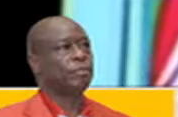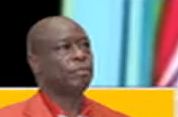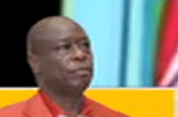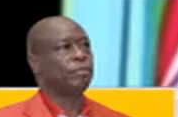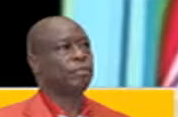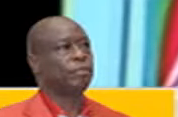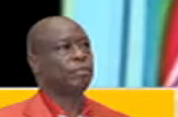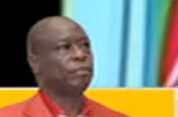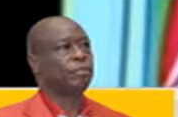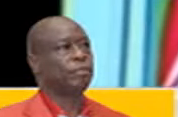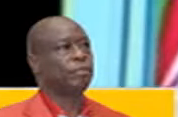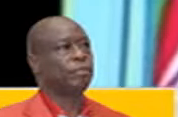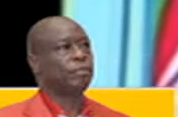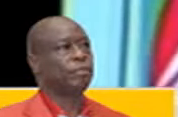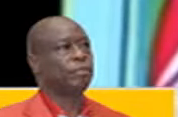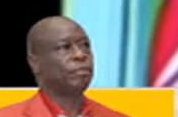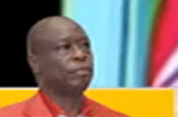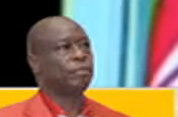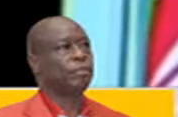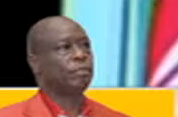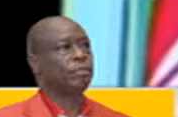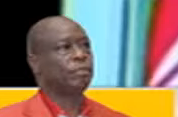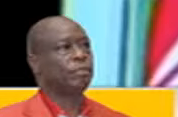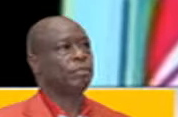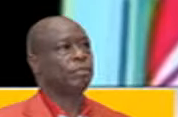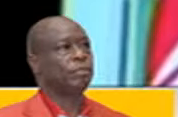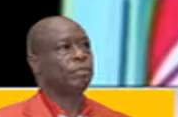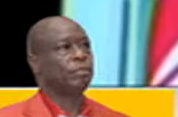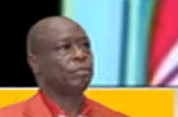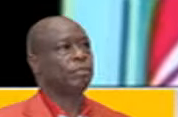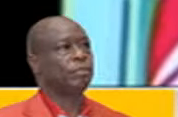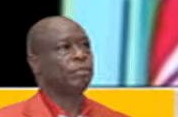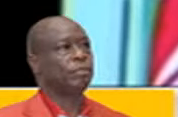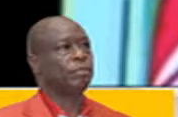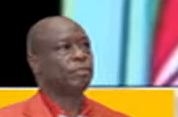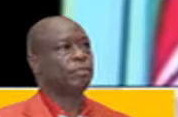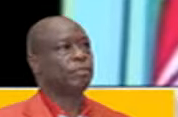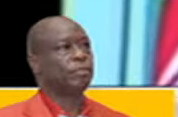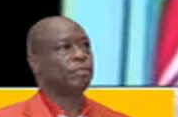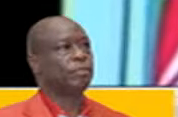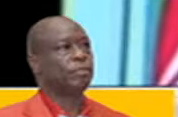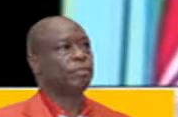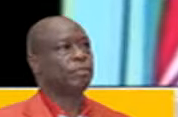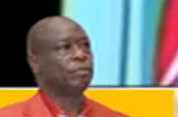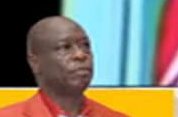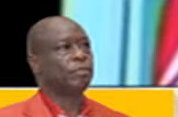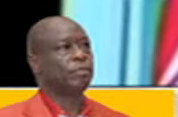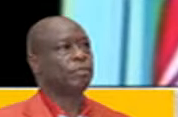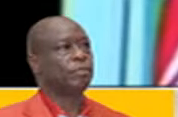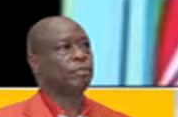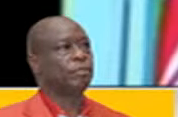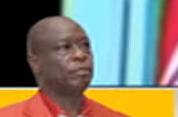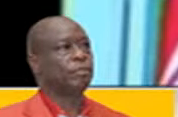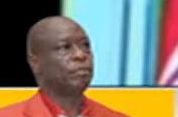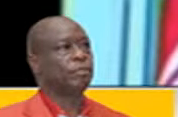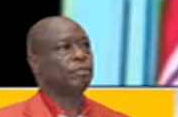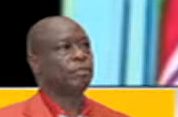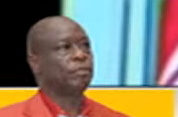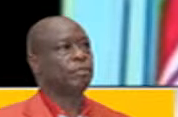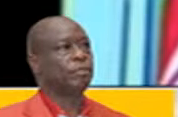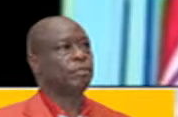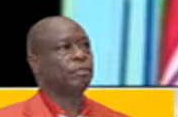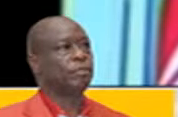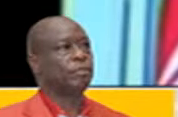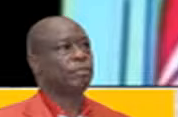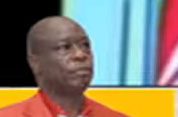Ruto. Had he known 2 months ago that the people of Kenya did not want